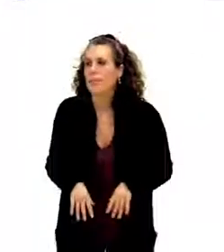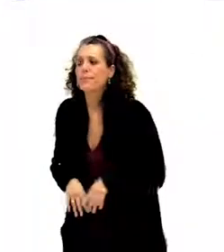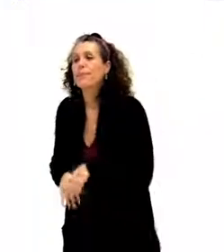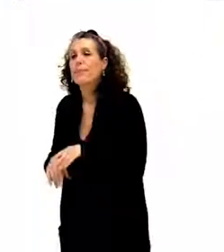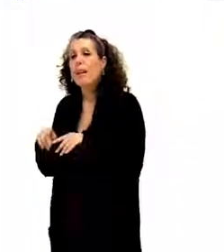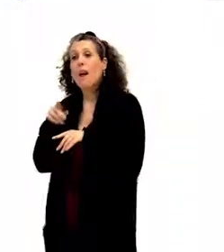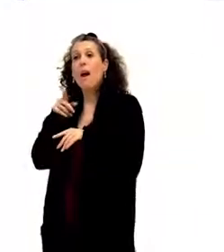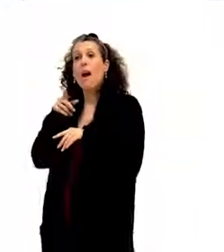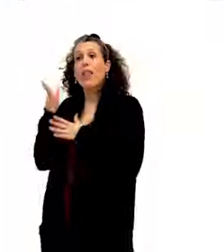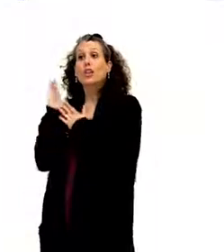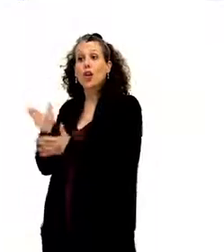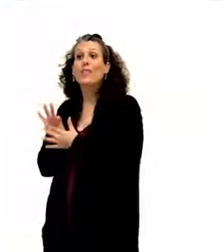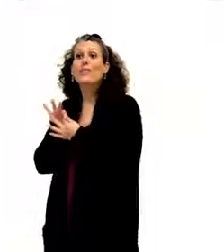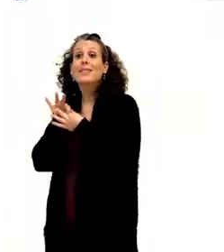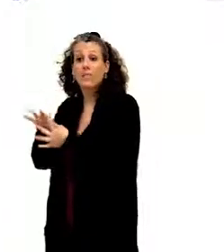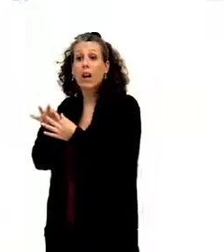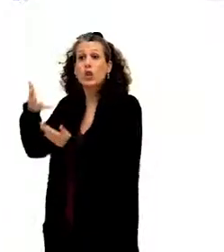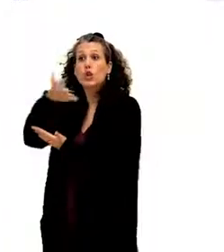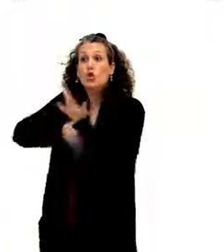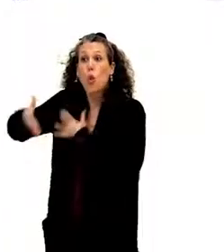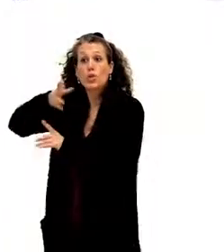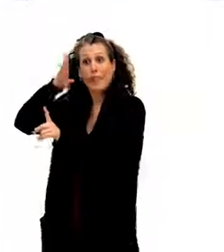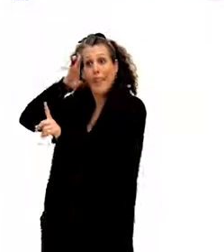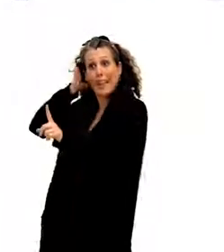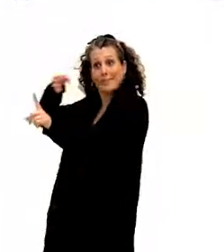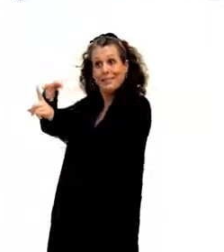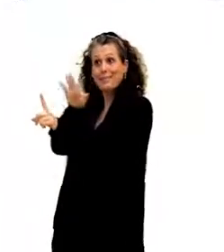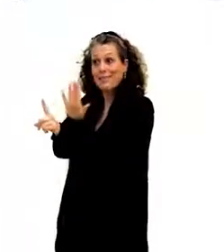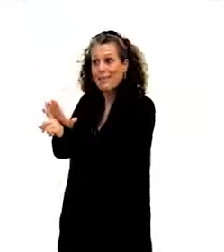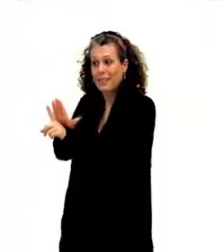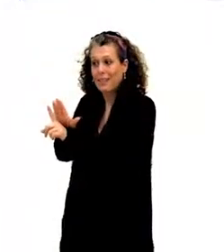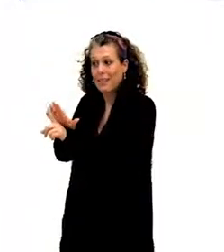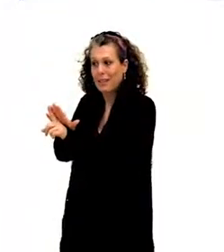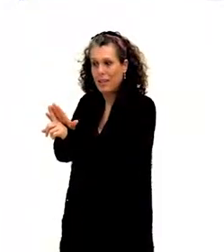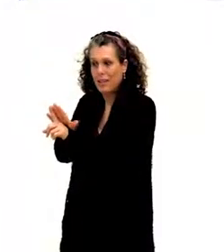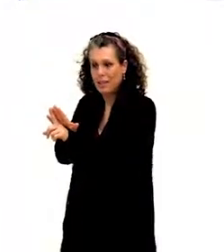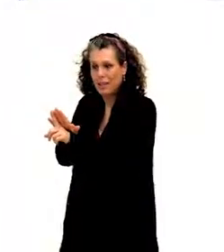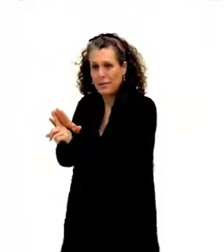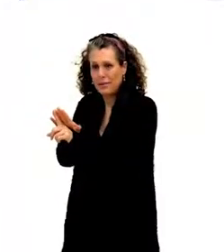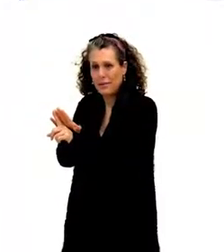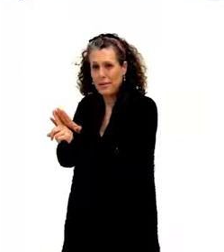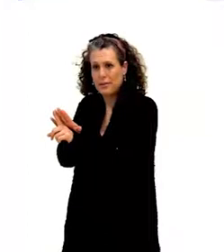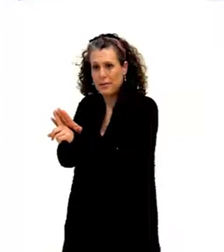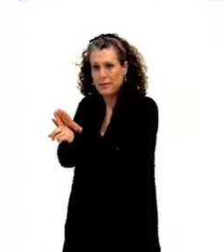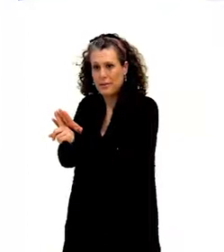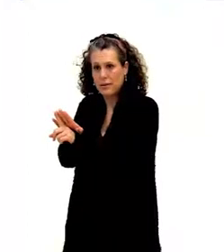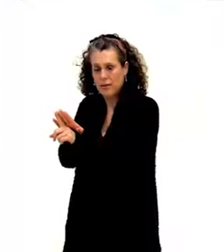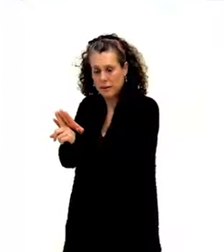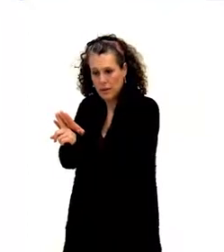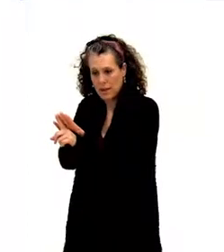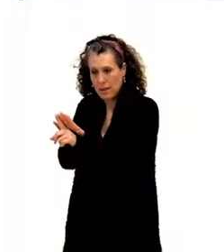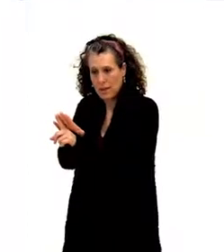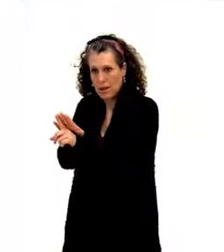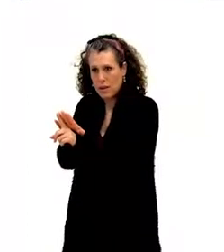of social interest is devoid of this requirement. As services of social